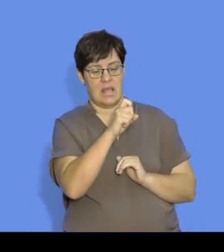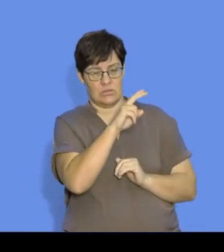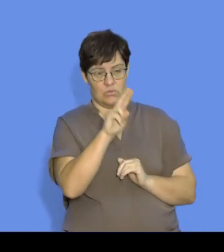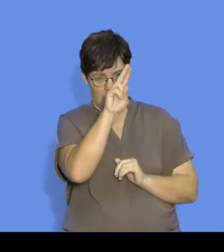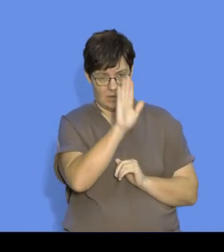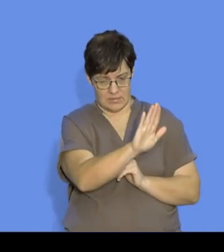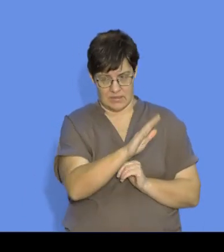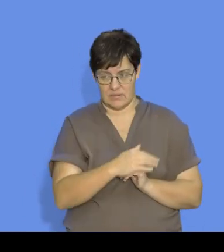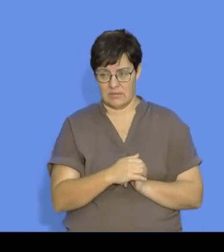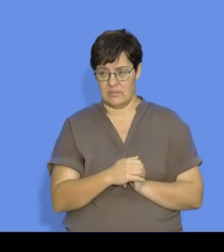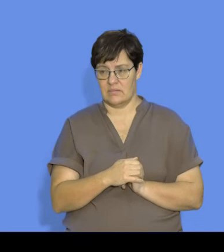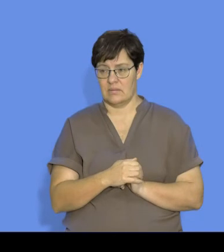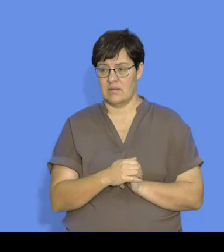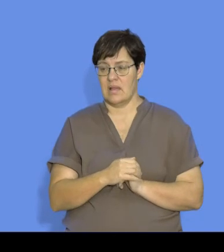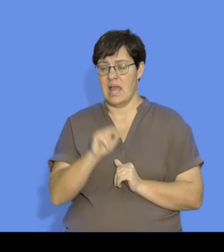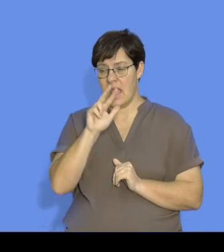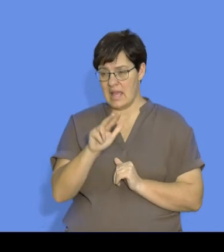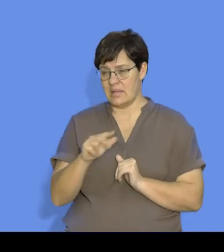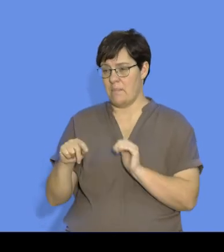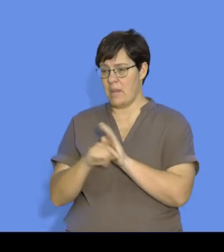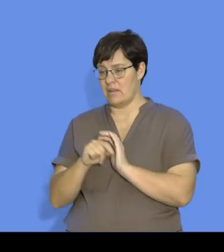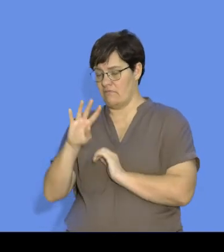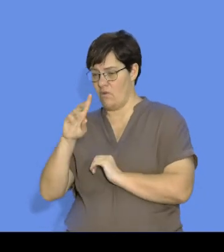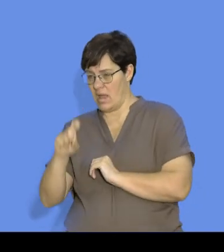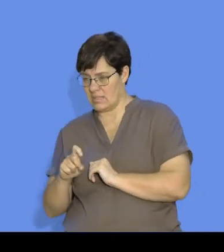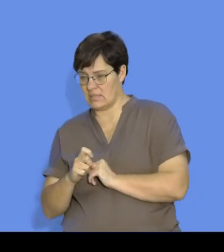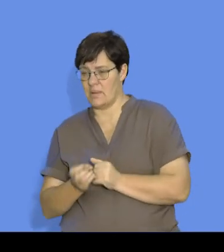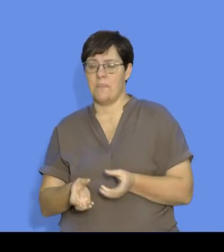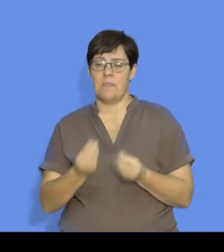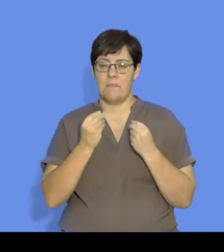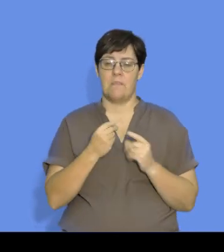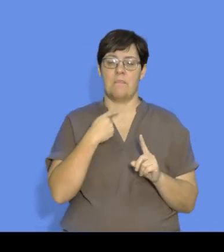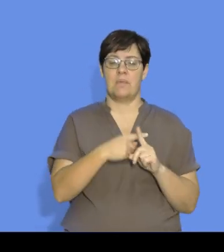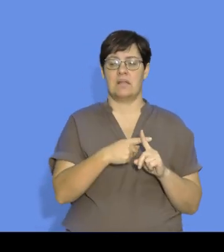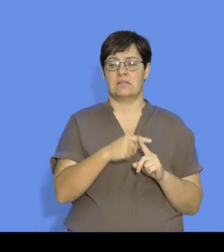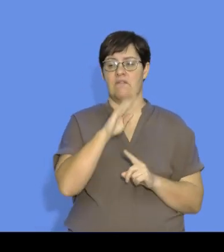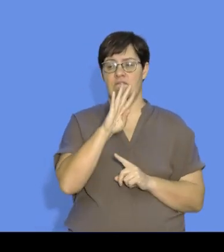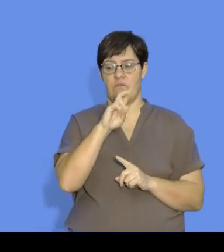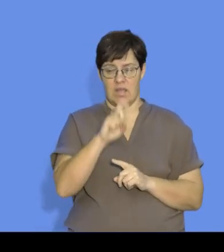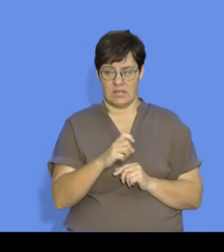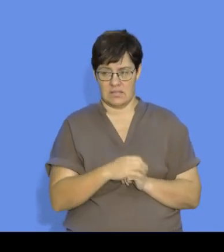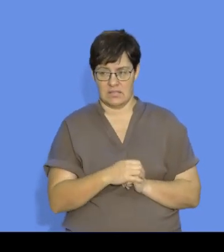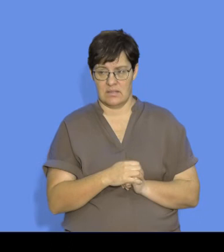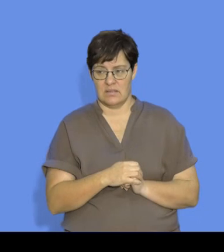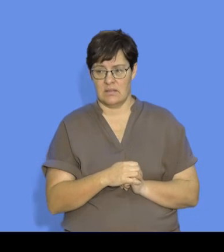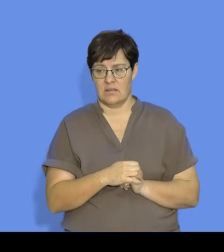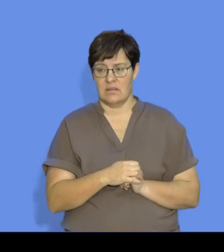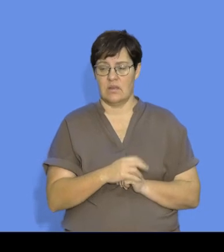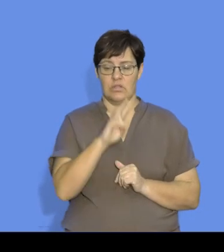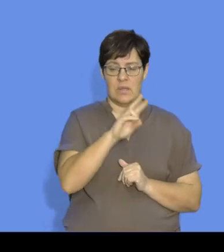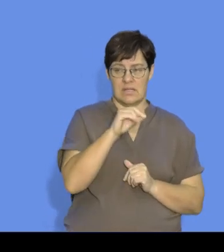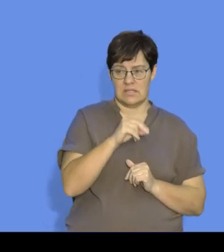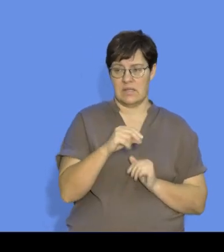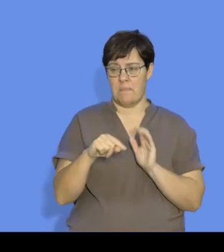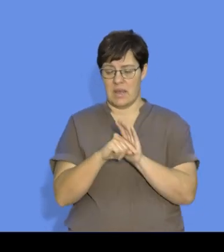minus x squared. The 8 will minus the 4x, which will give me plus 4x.